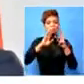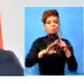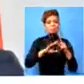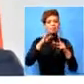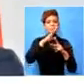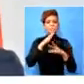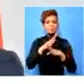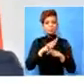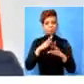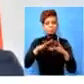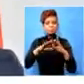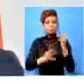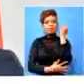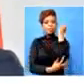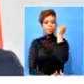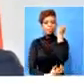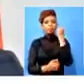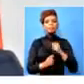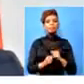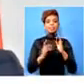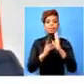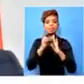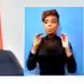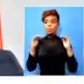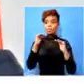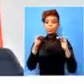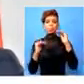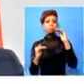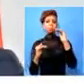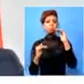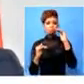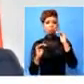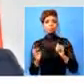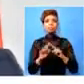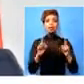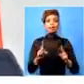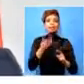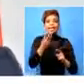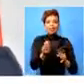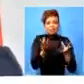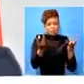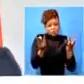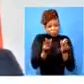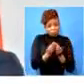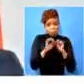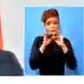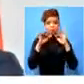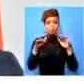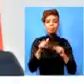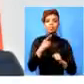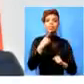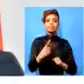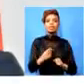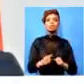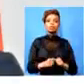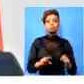unemployment, unequal development. Not a policy dedicated at a few individuals in the name of all of us